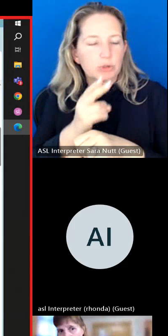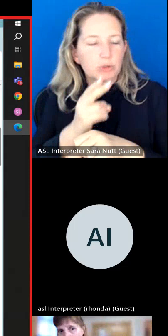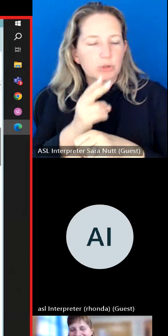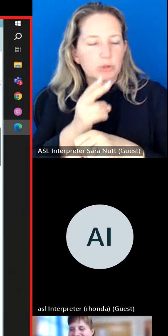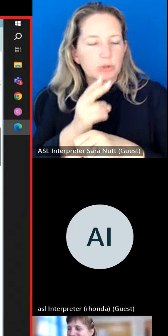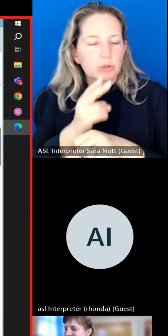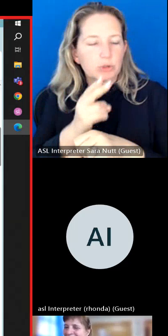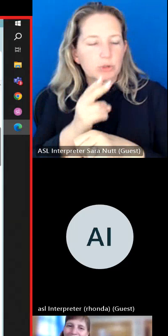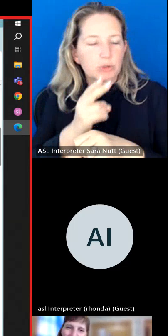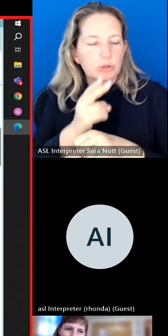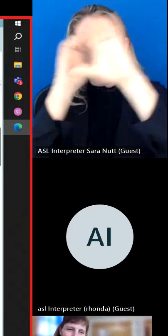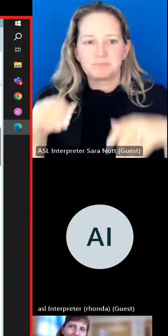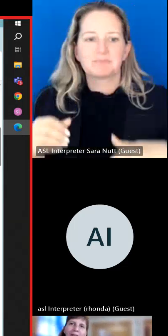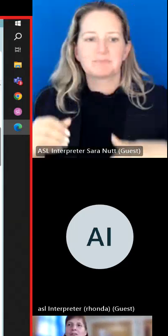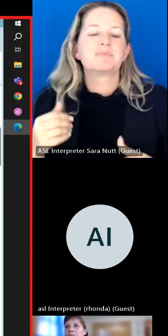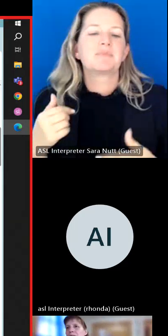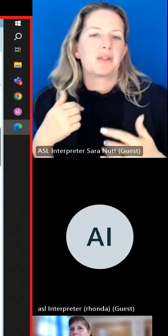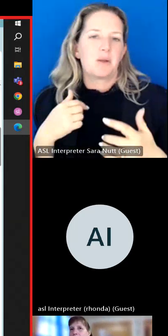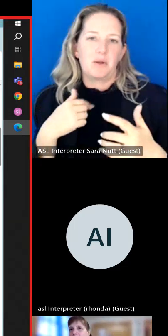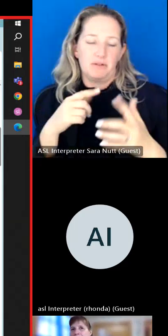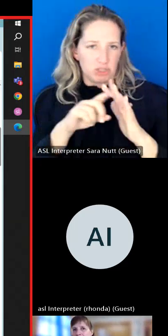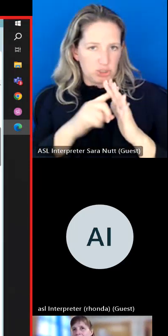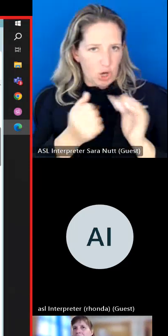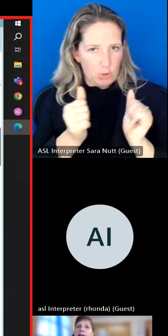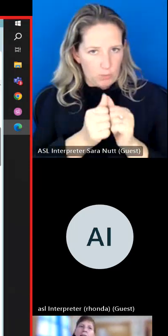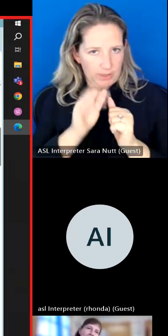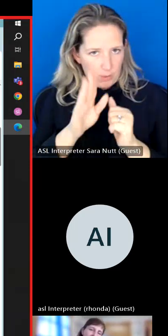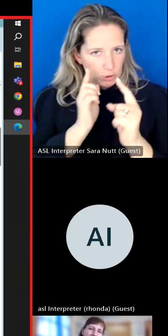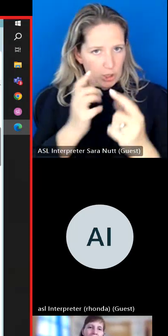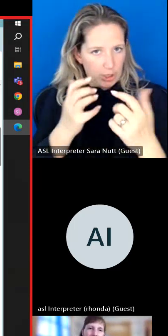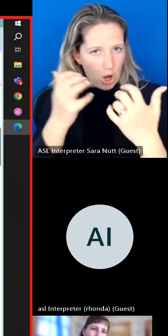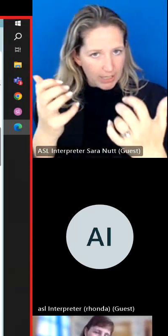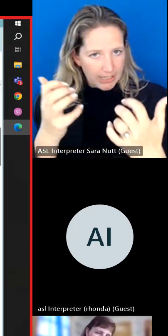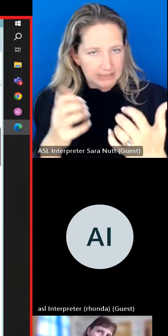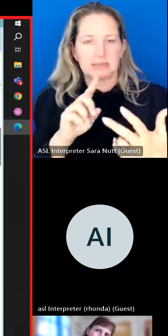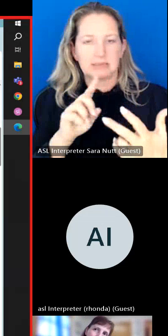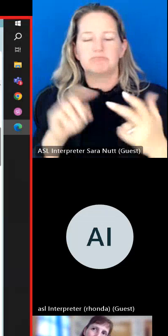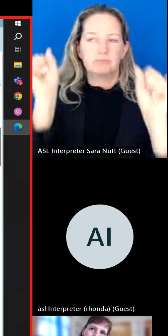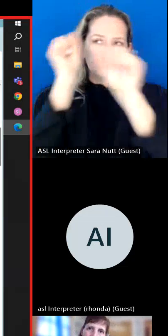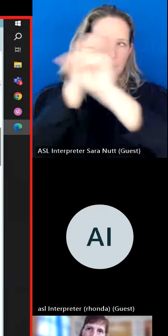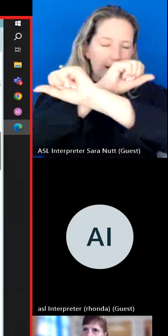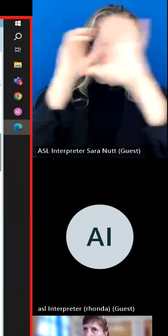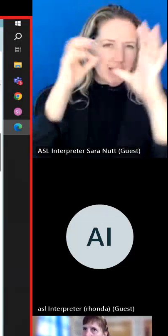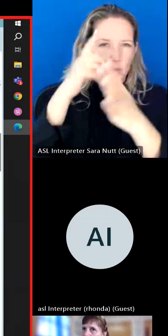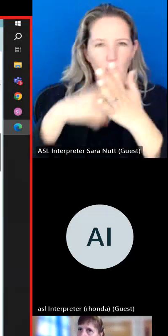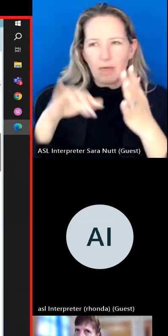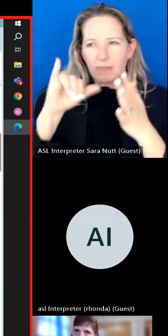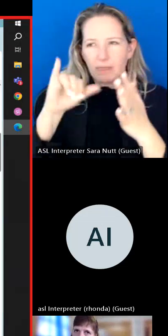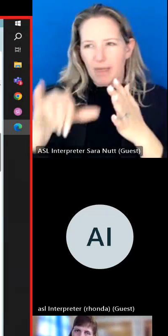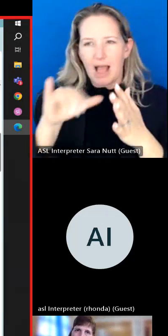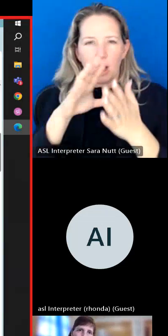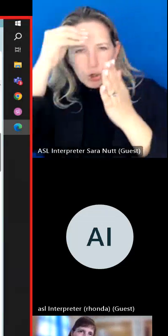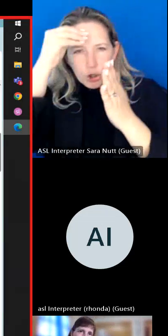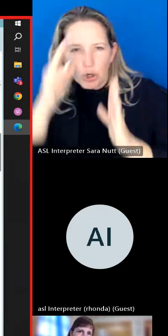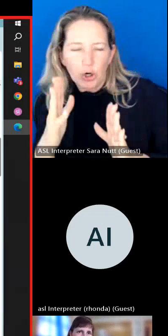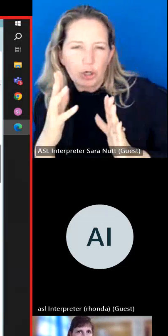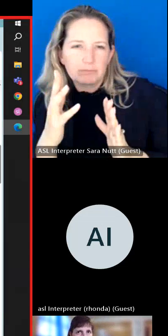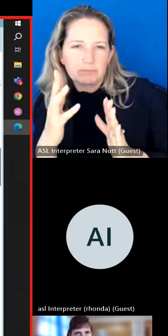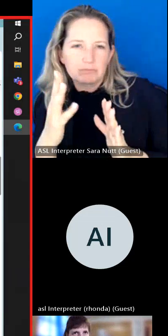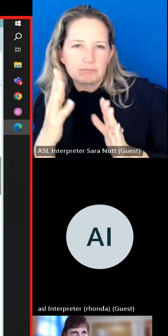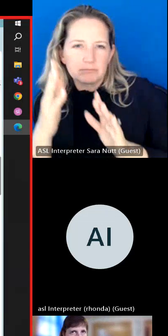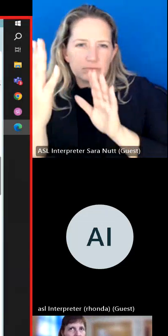ago, and talked about a learner persona, and that you can focus on a learner persona as you're developing